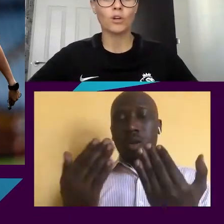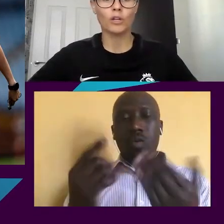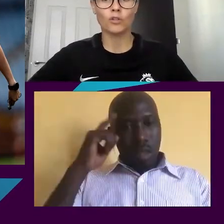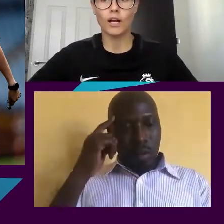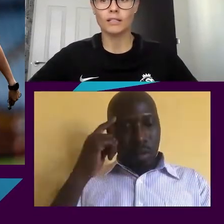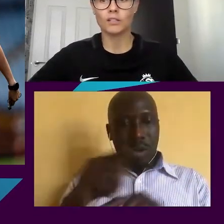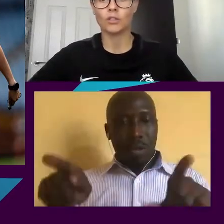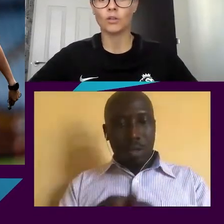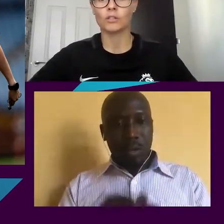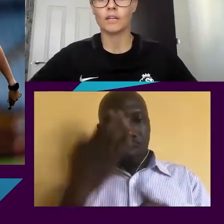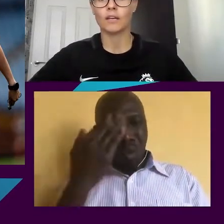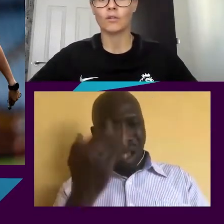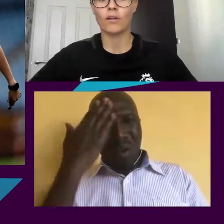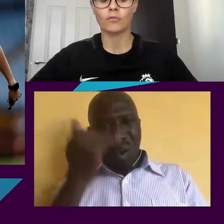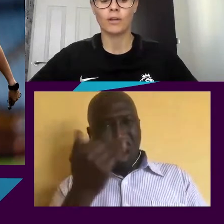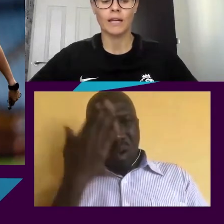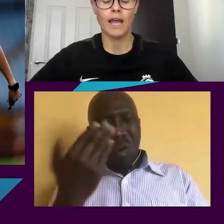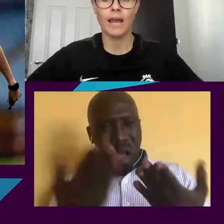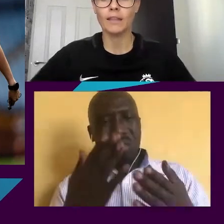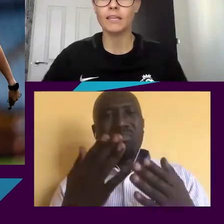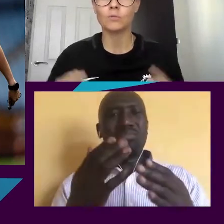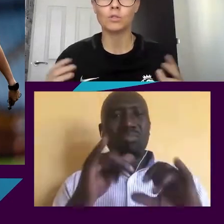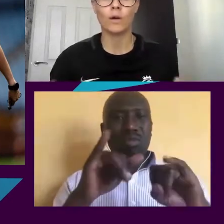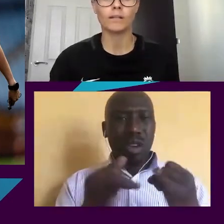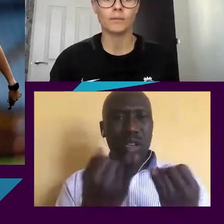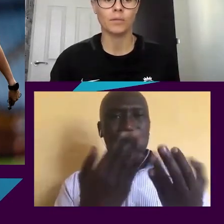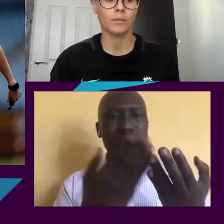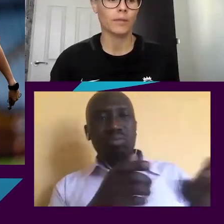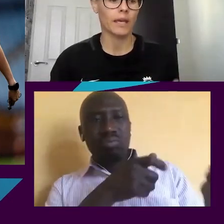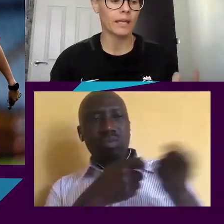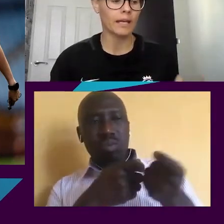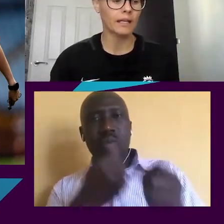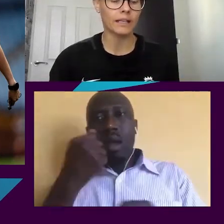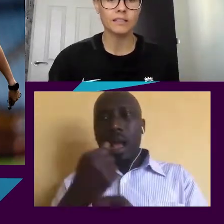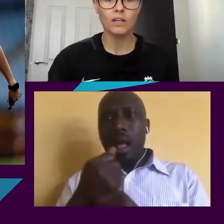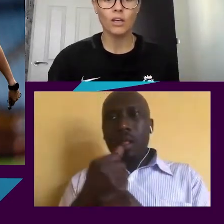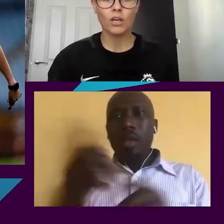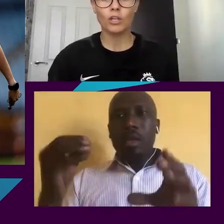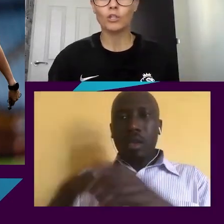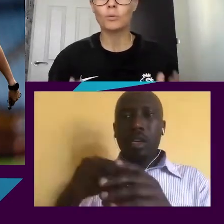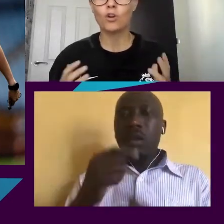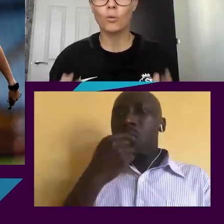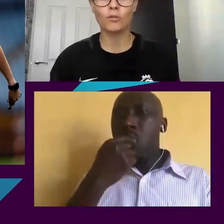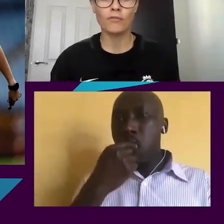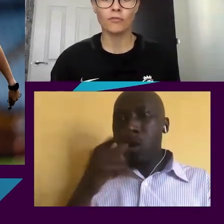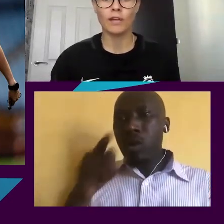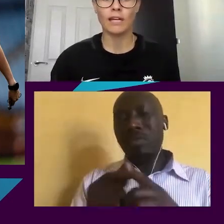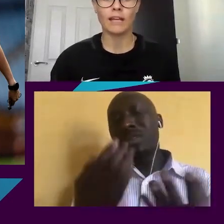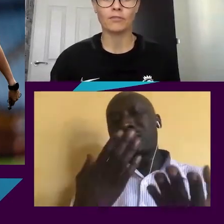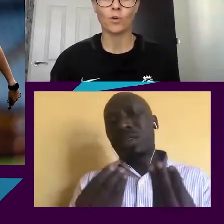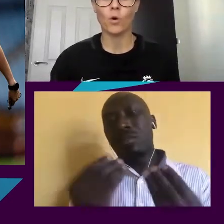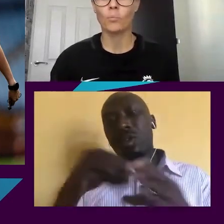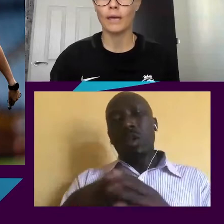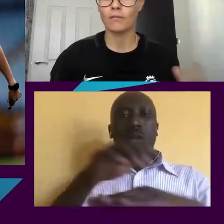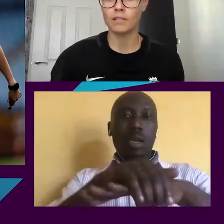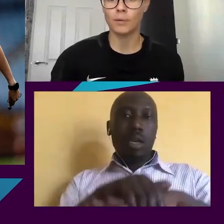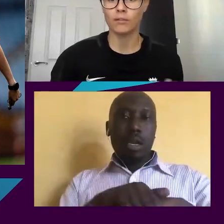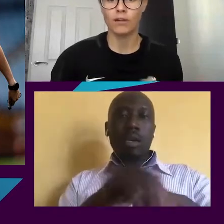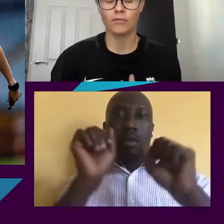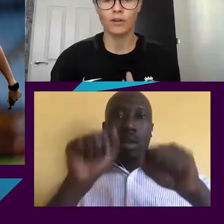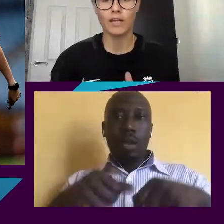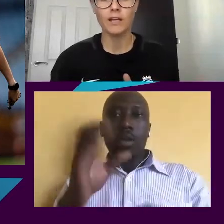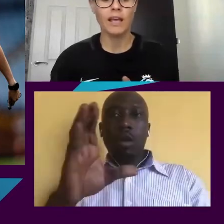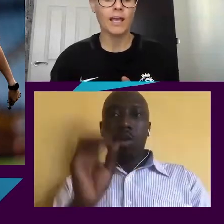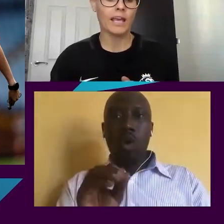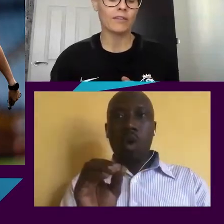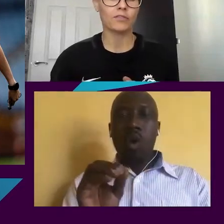Why do we not attract girls into refereeing? And I think it was quite simple. In England, you become a referee if your parent has